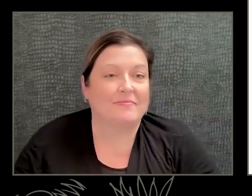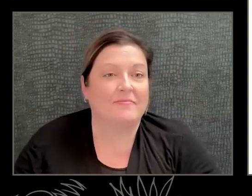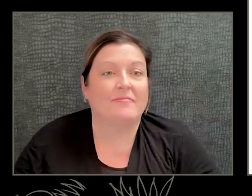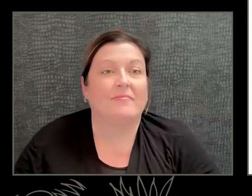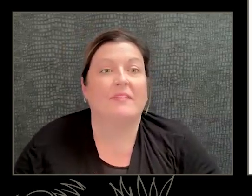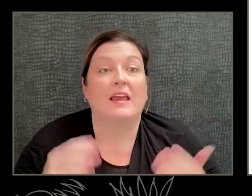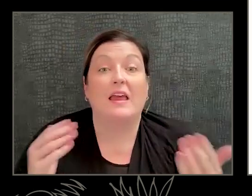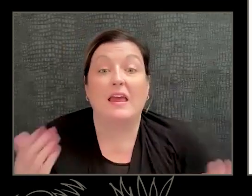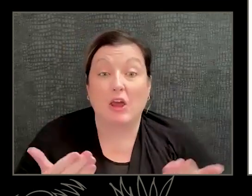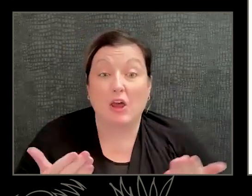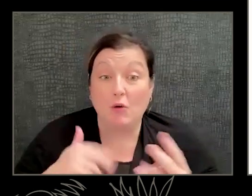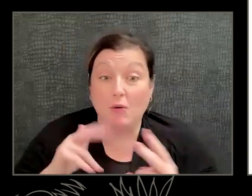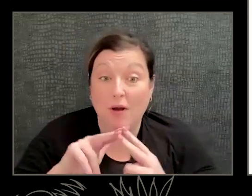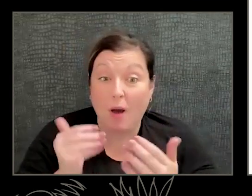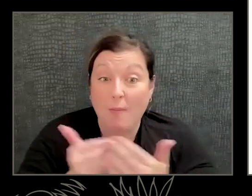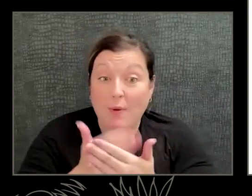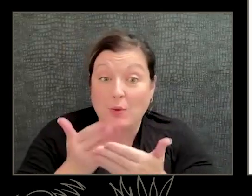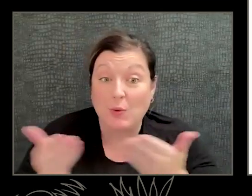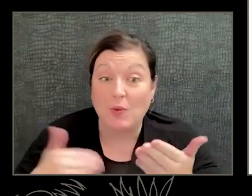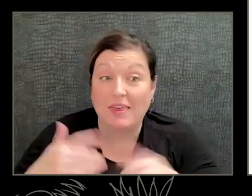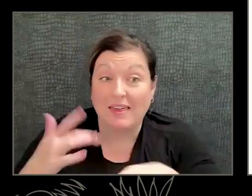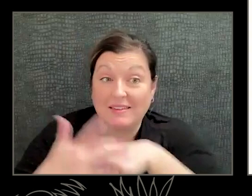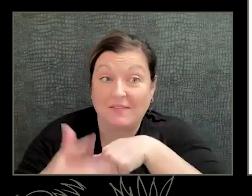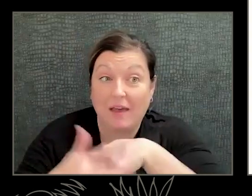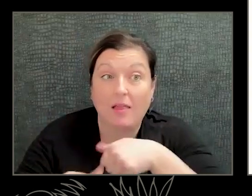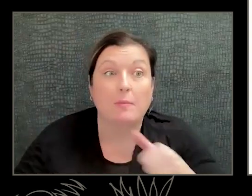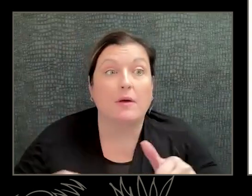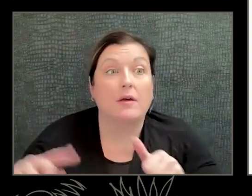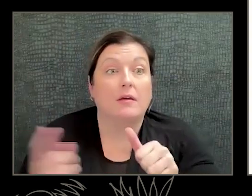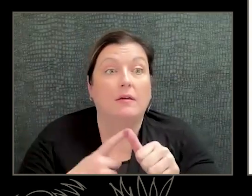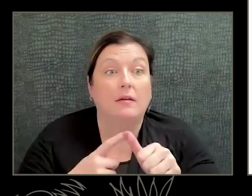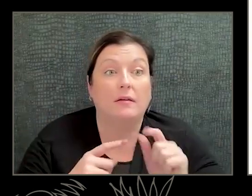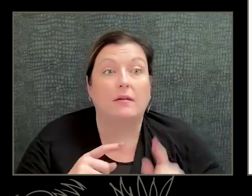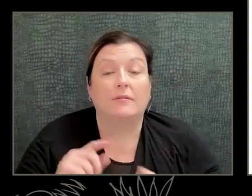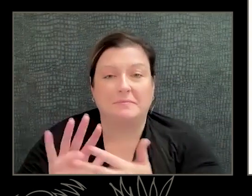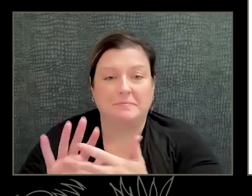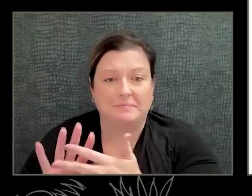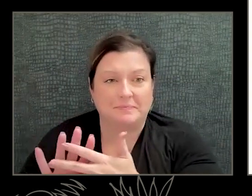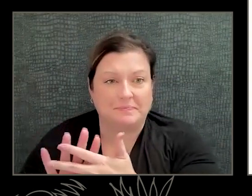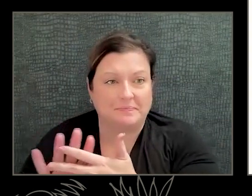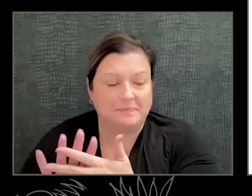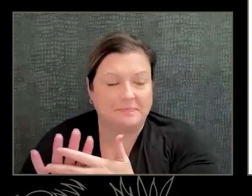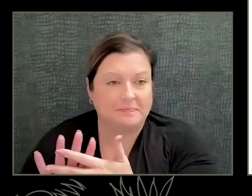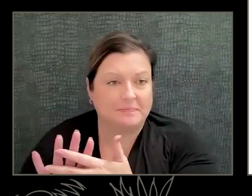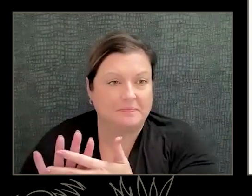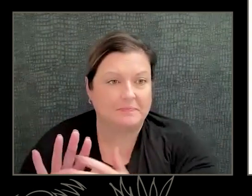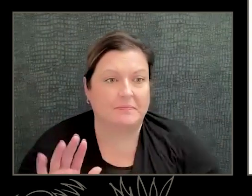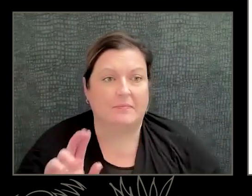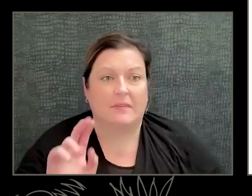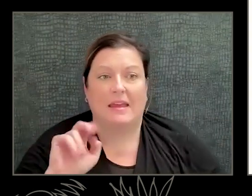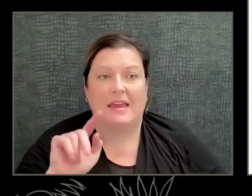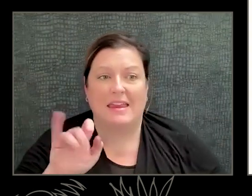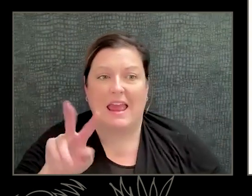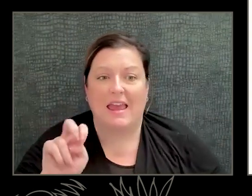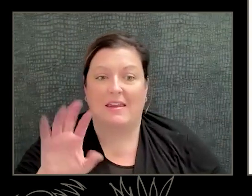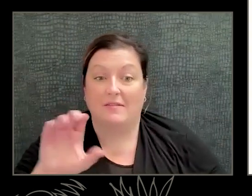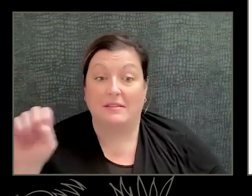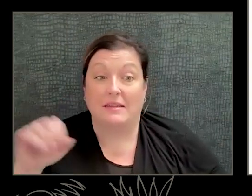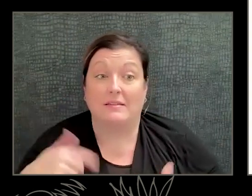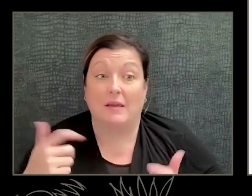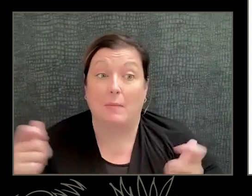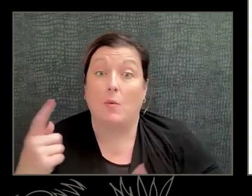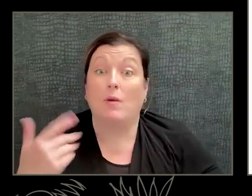couple of new things that are available. The first one is native CSS nesting. Now this is a big one because I used to reach for